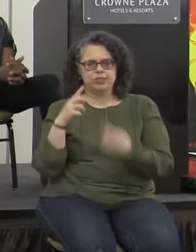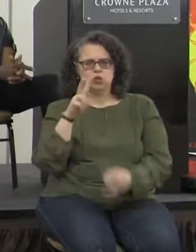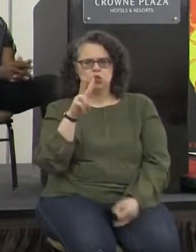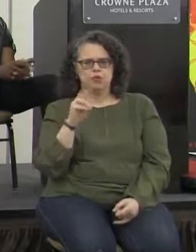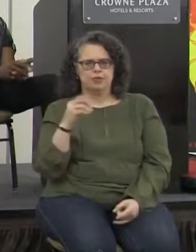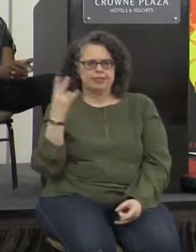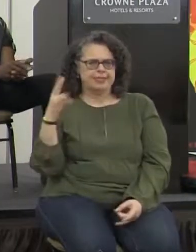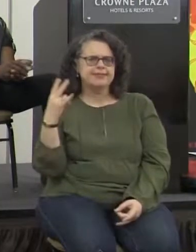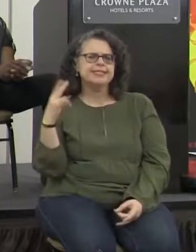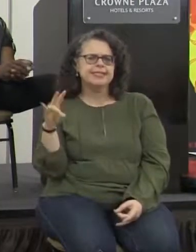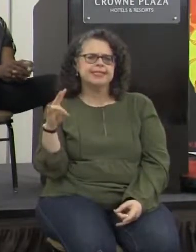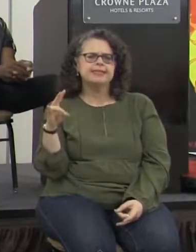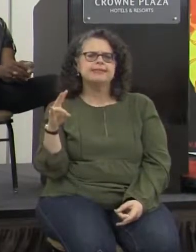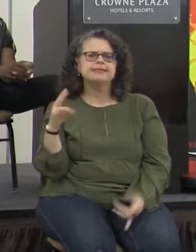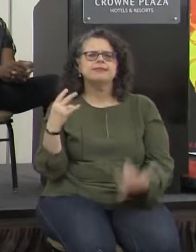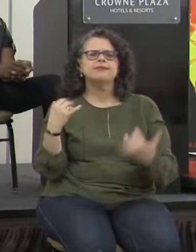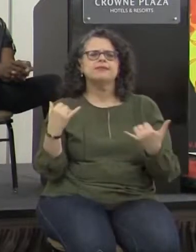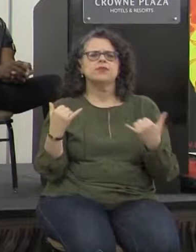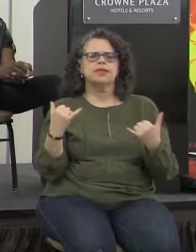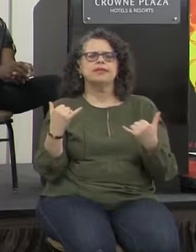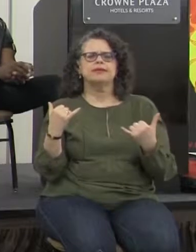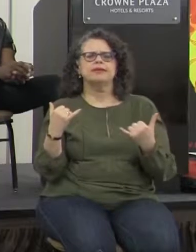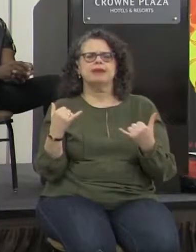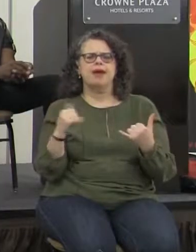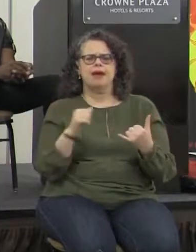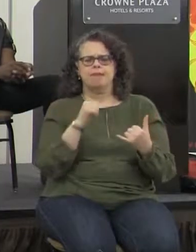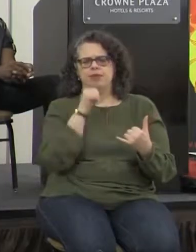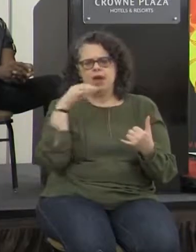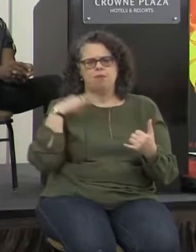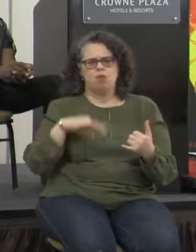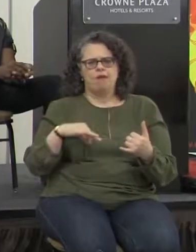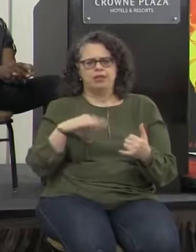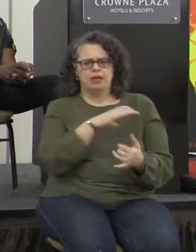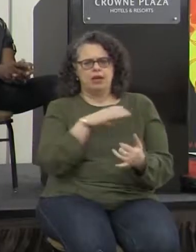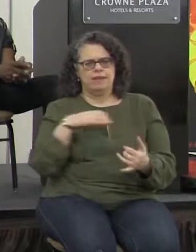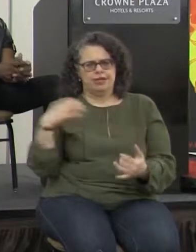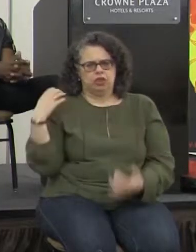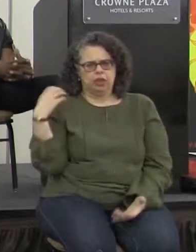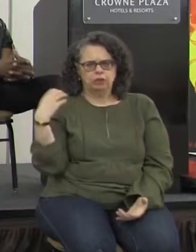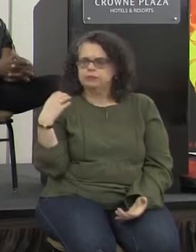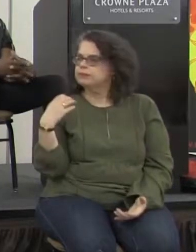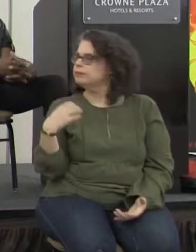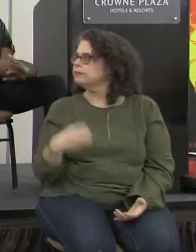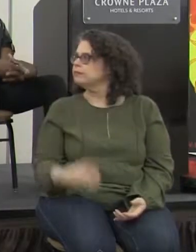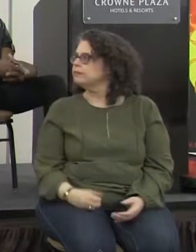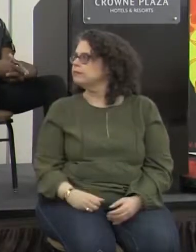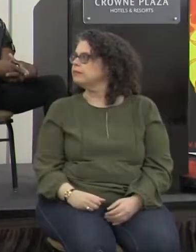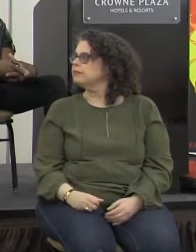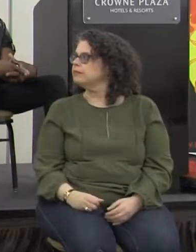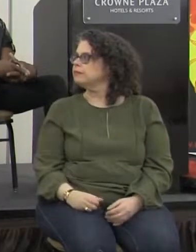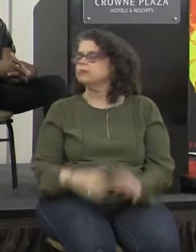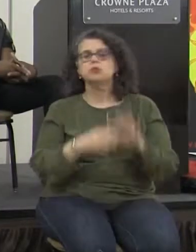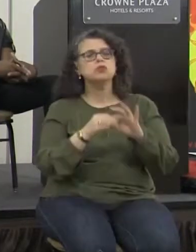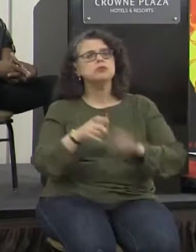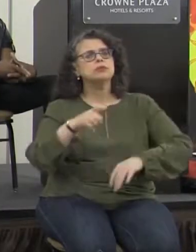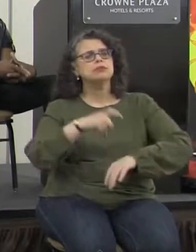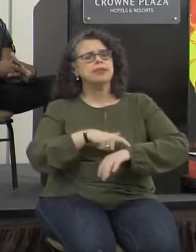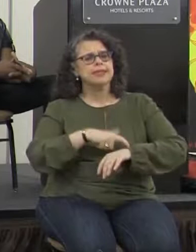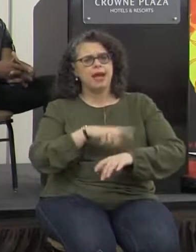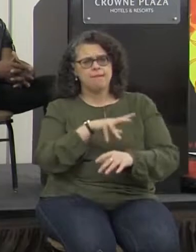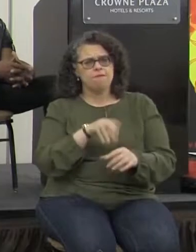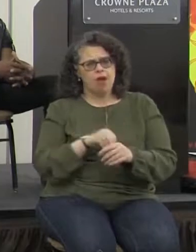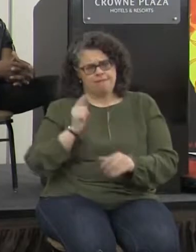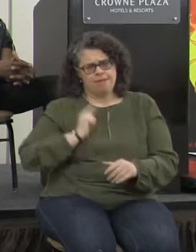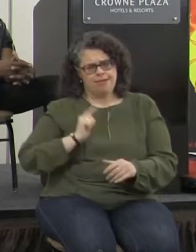2017. I am currently the nonprofit committee chair. And as far as my time in